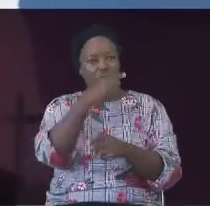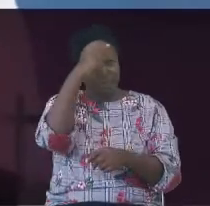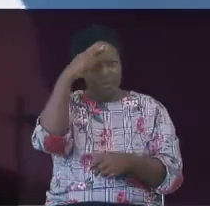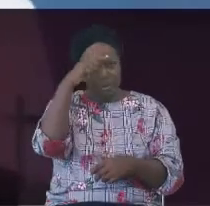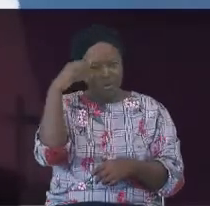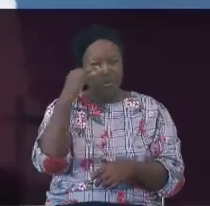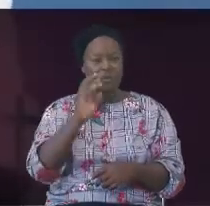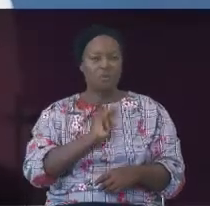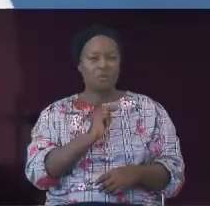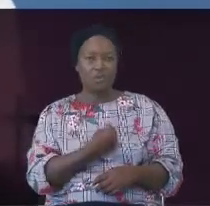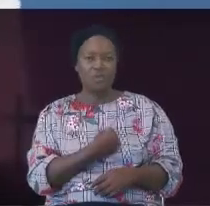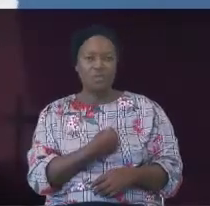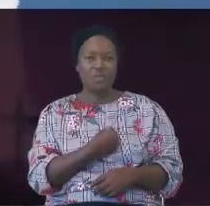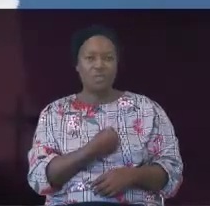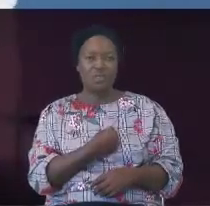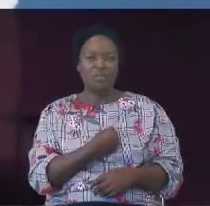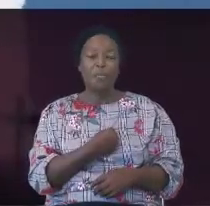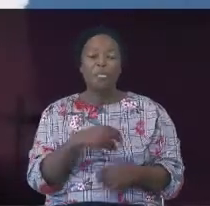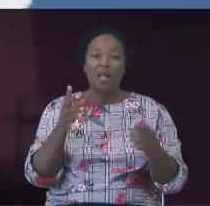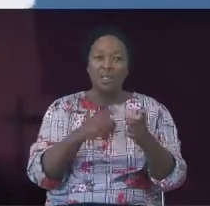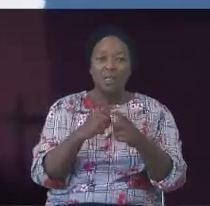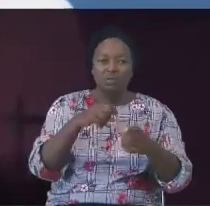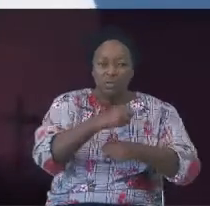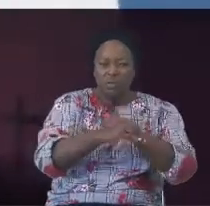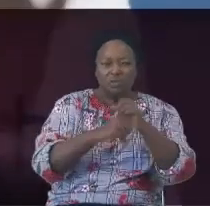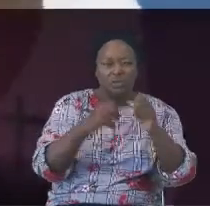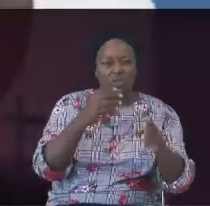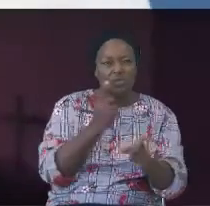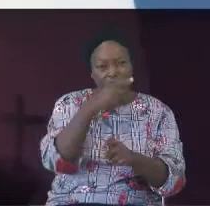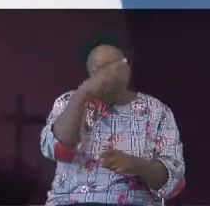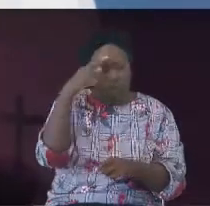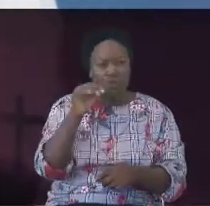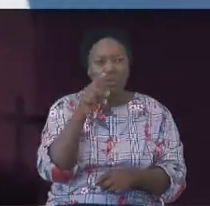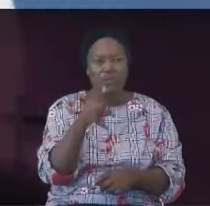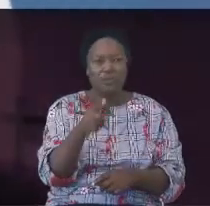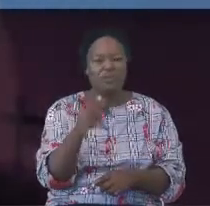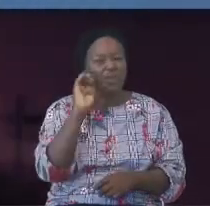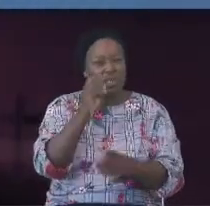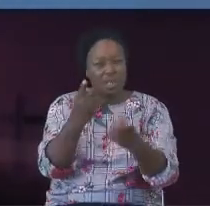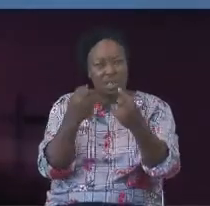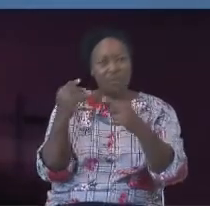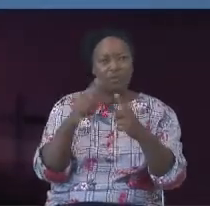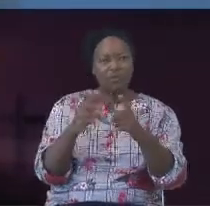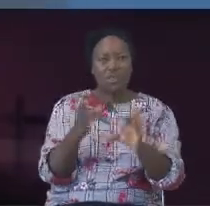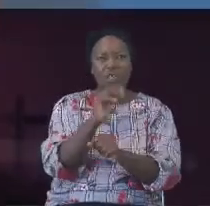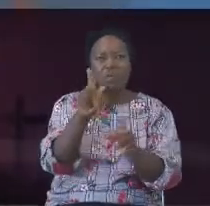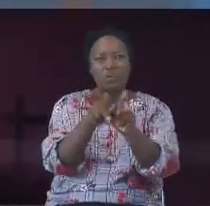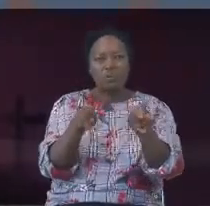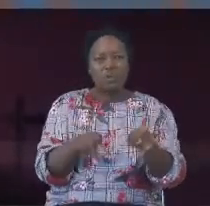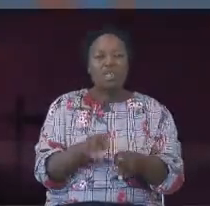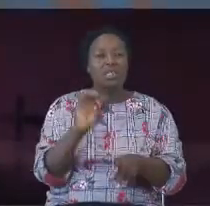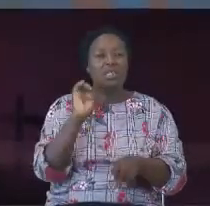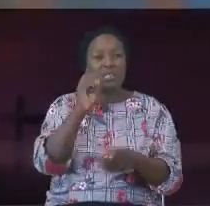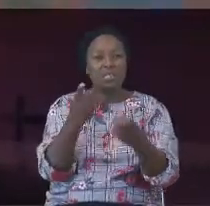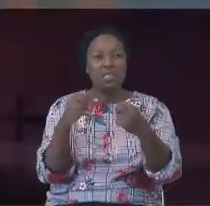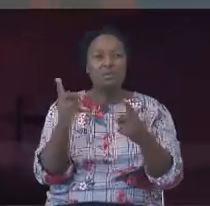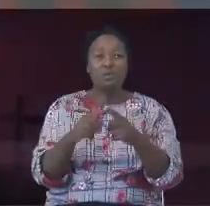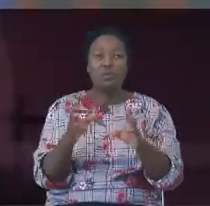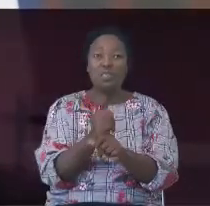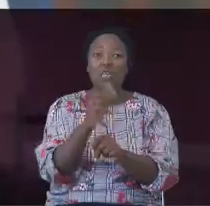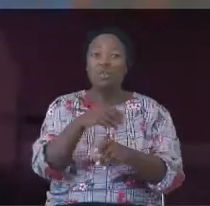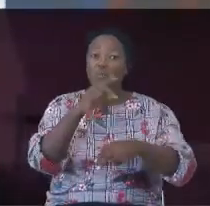sake. The wonder of substitution, suffering for our sake. Suffering for your sake.